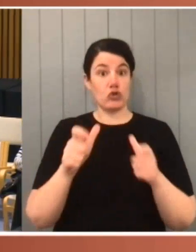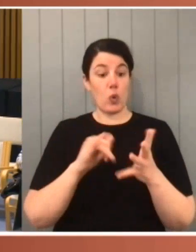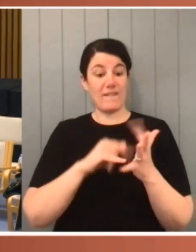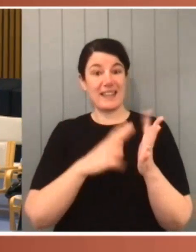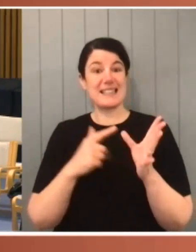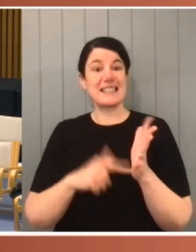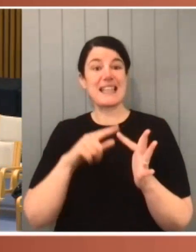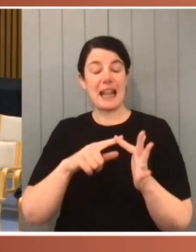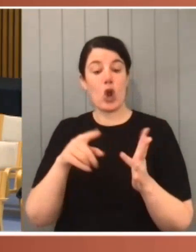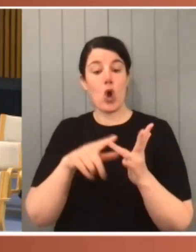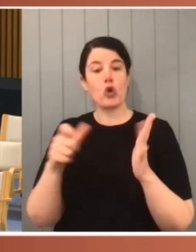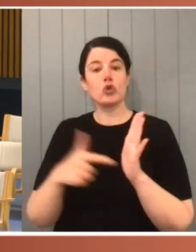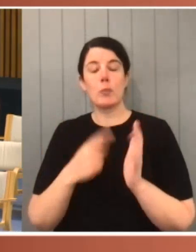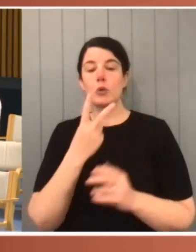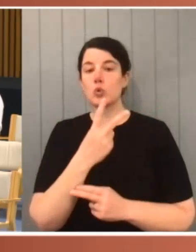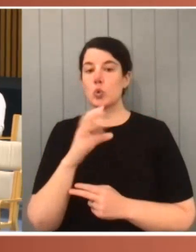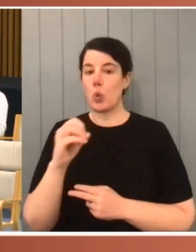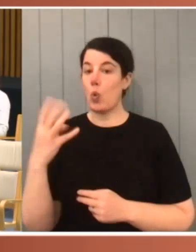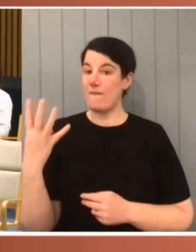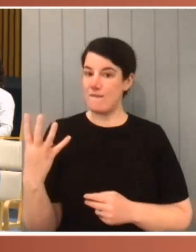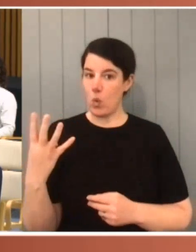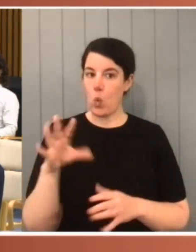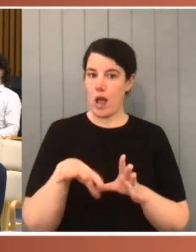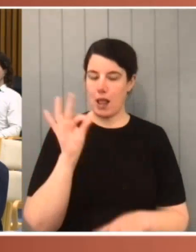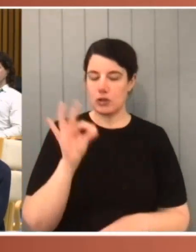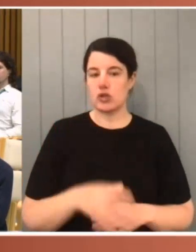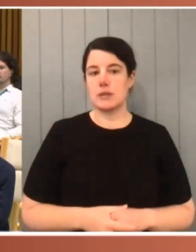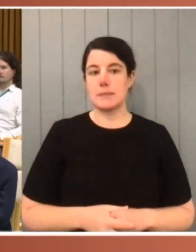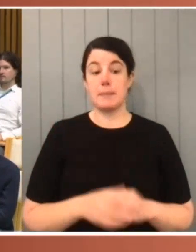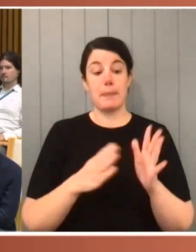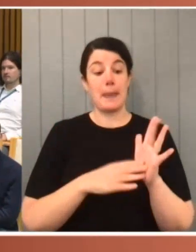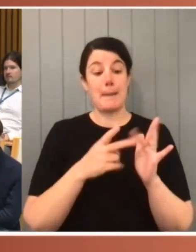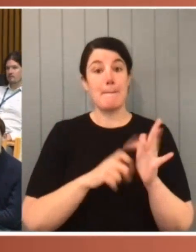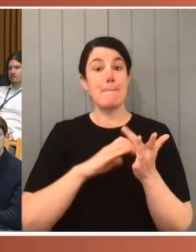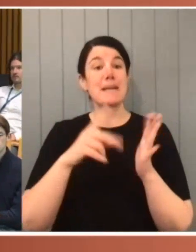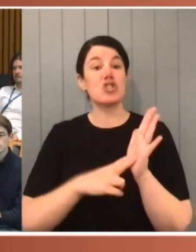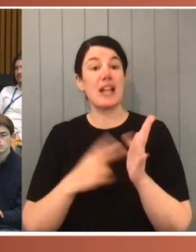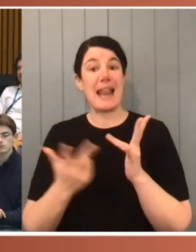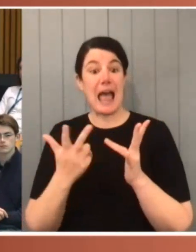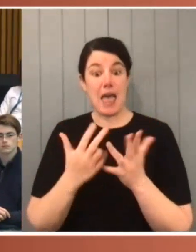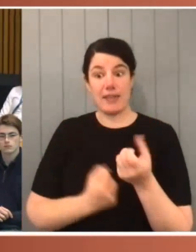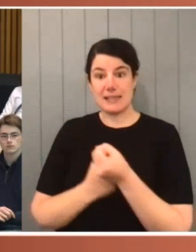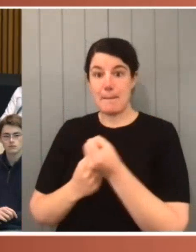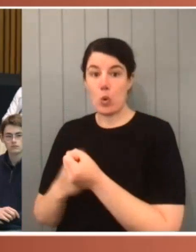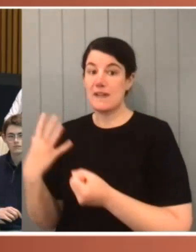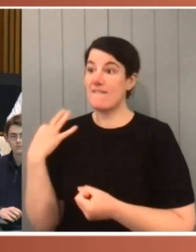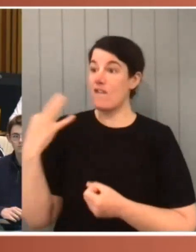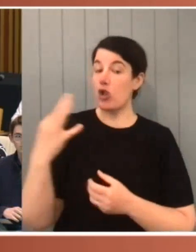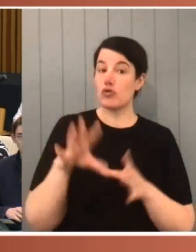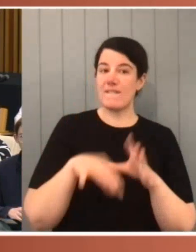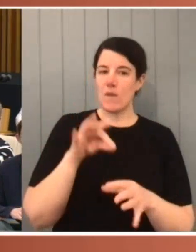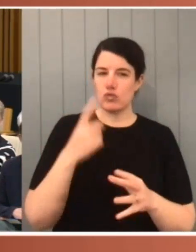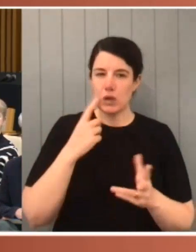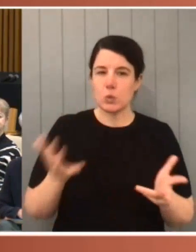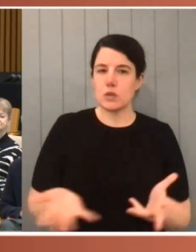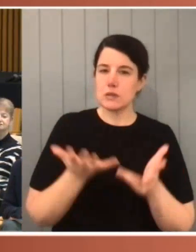the October 2004 election. Minchin and other supporters of voluntary voting egged on speculation